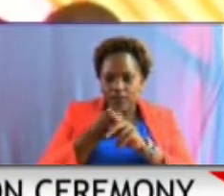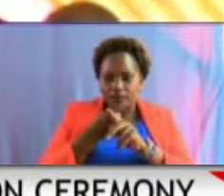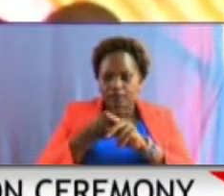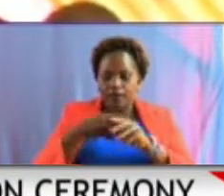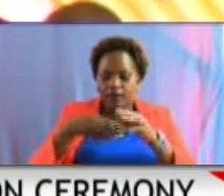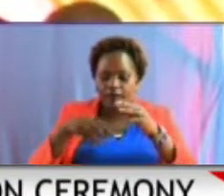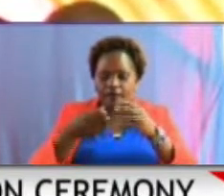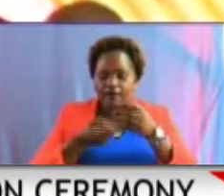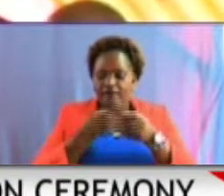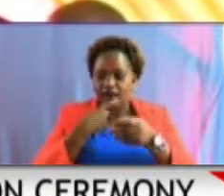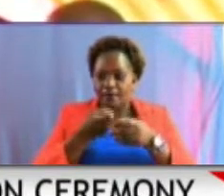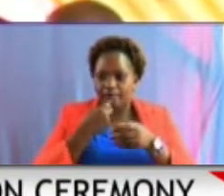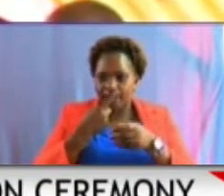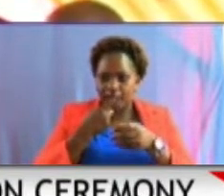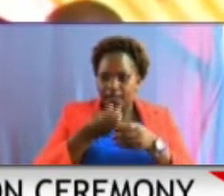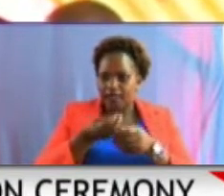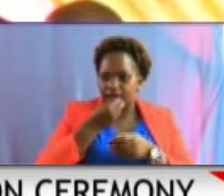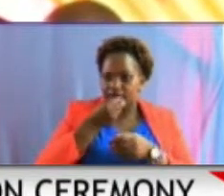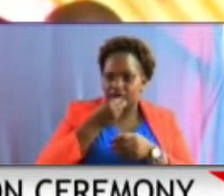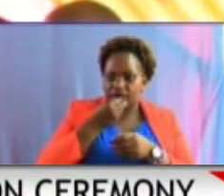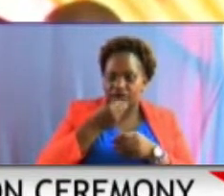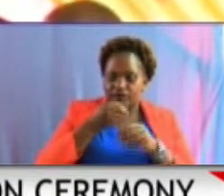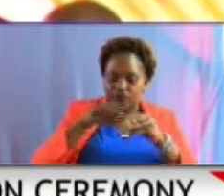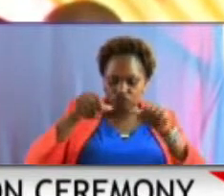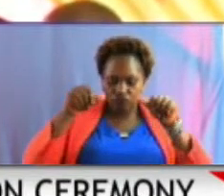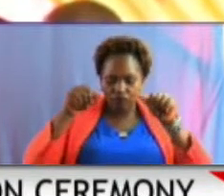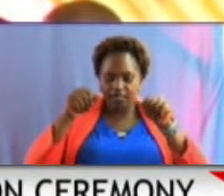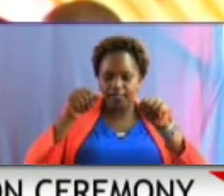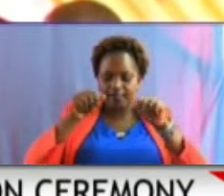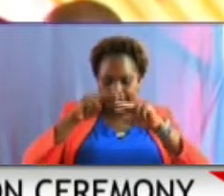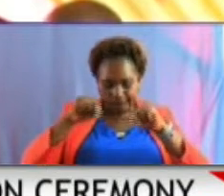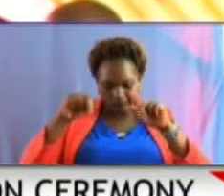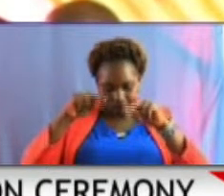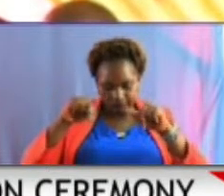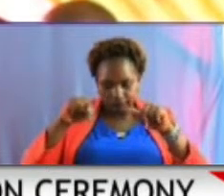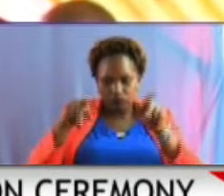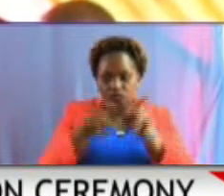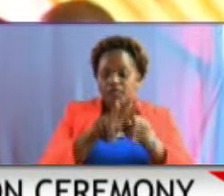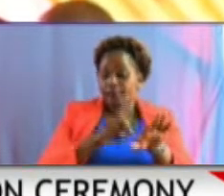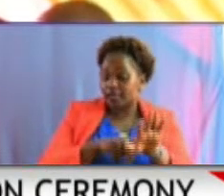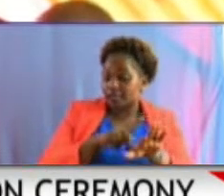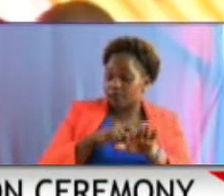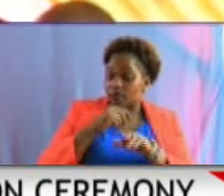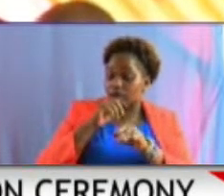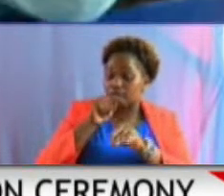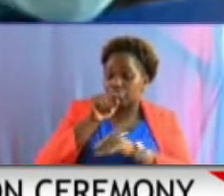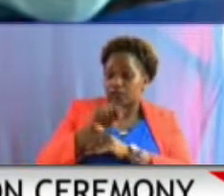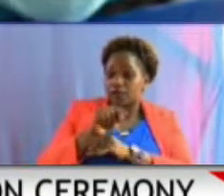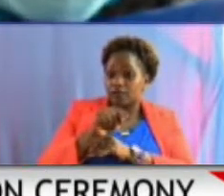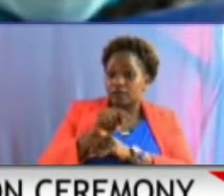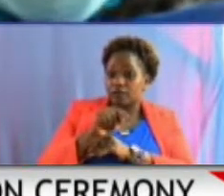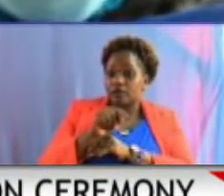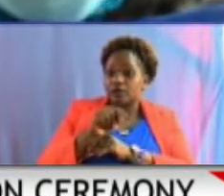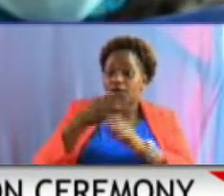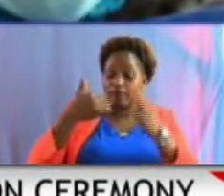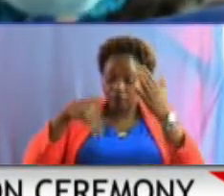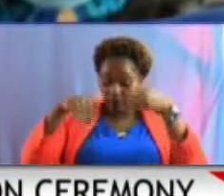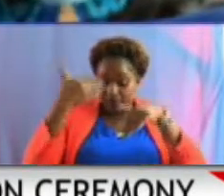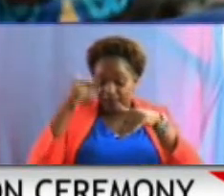pharmaceuticals, and food quality analysis. Further, I note that the